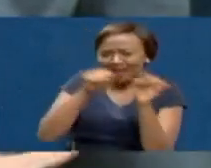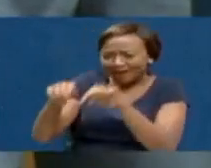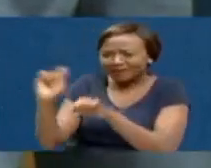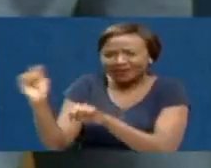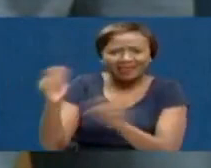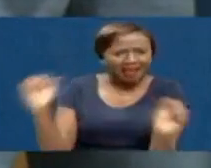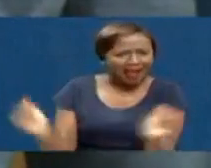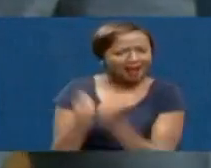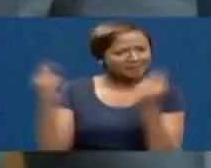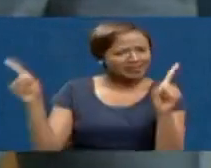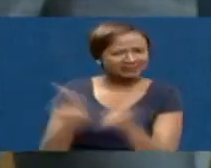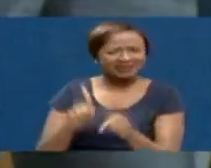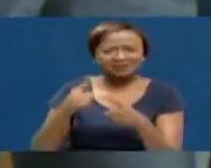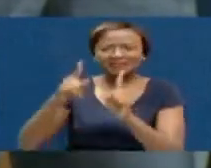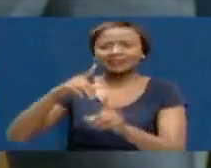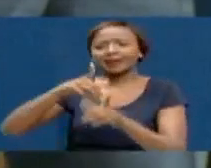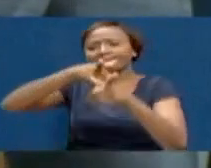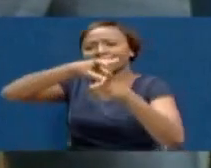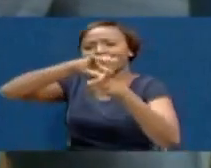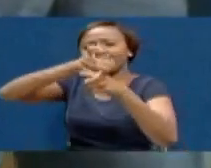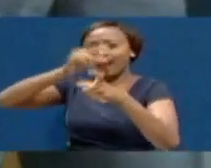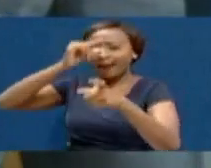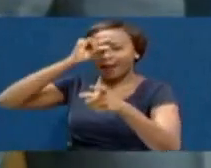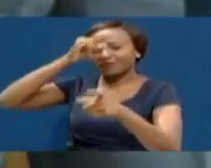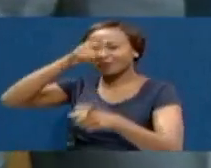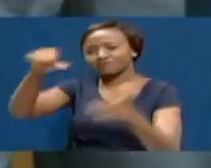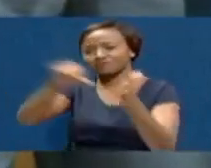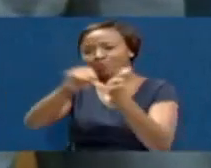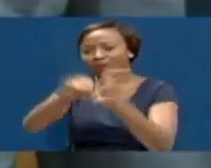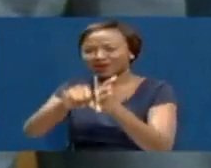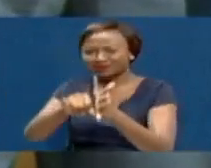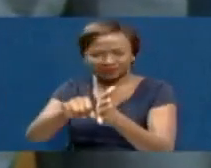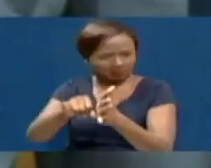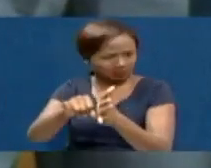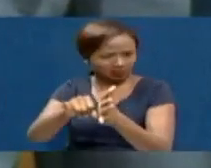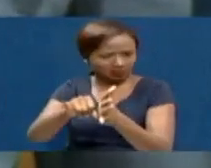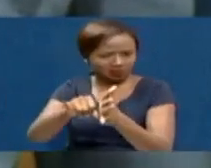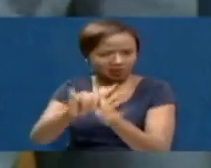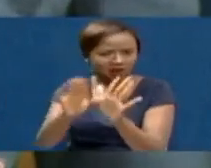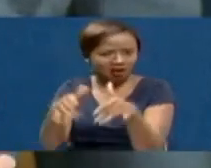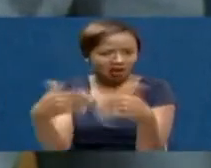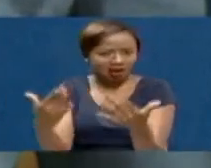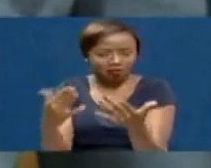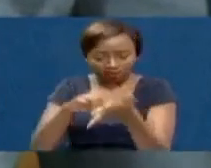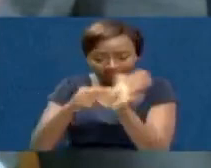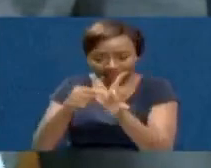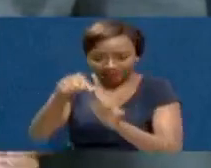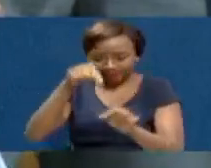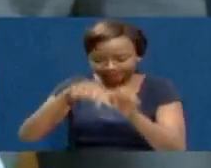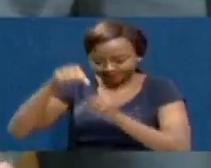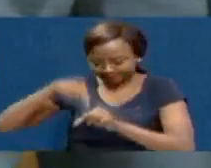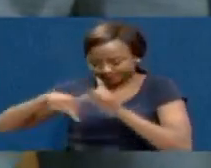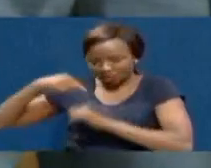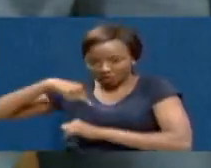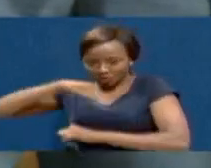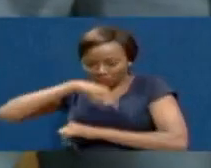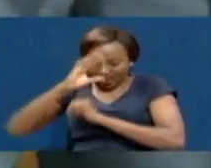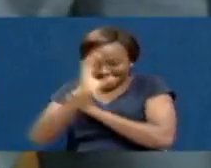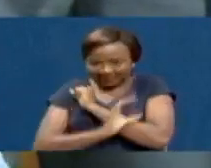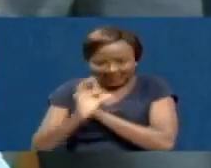injury to Kenyans. It is at that point that we as a nation should do what we have always